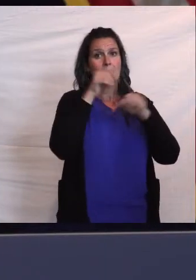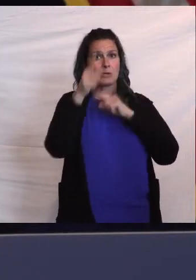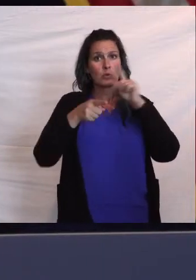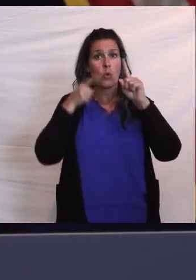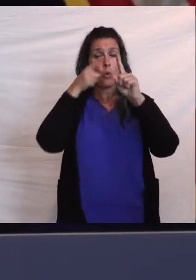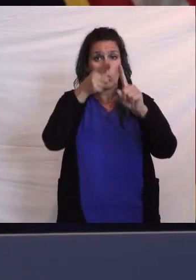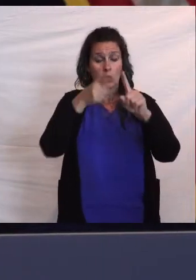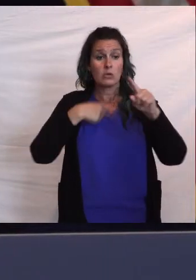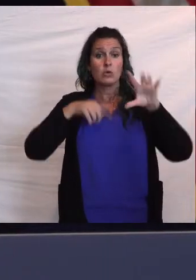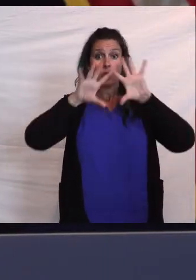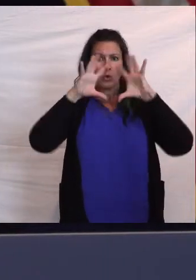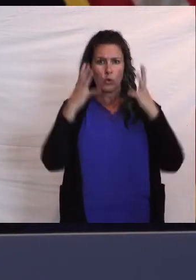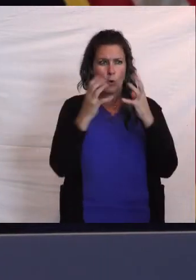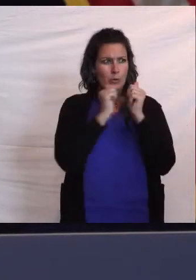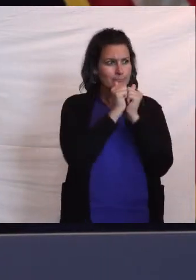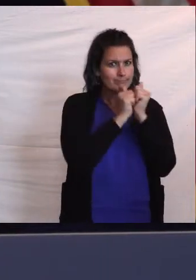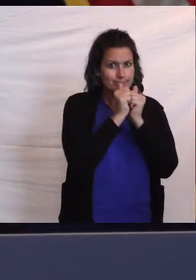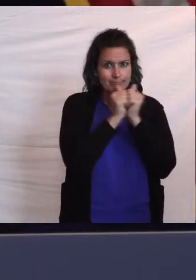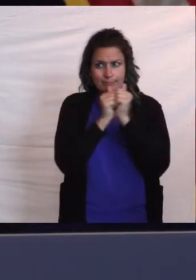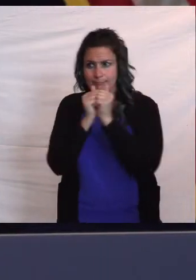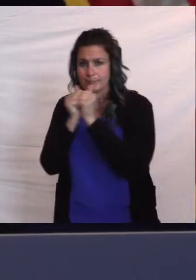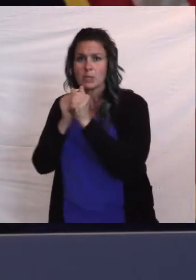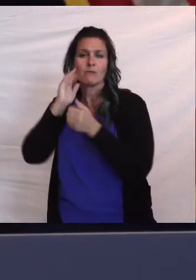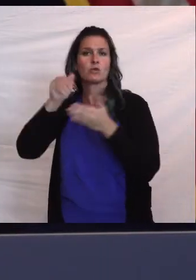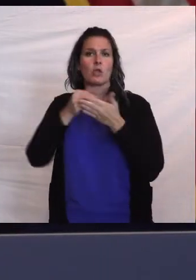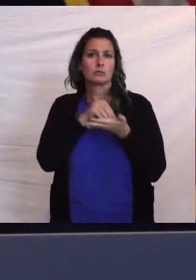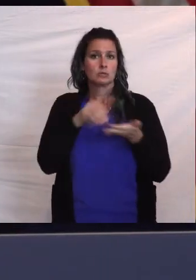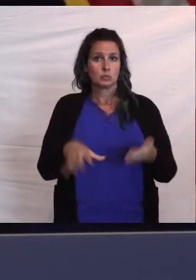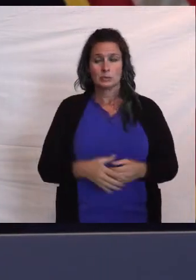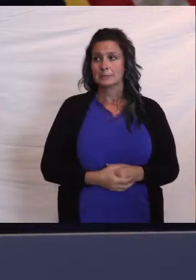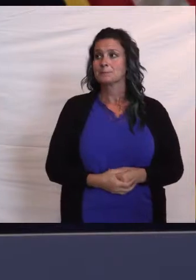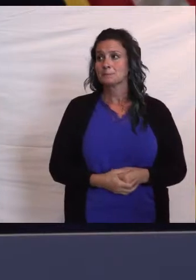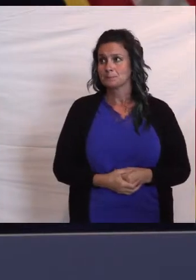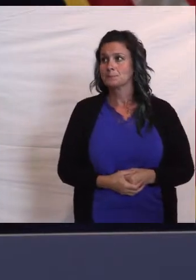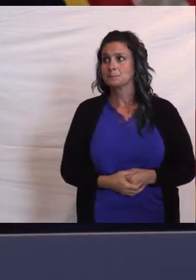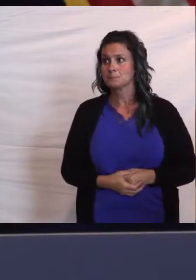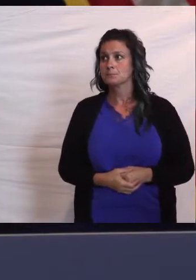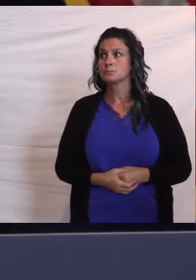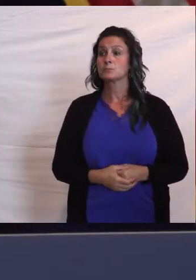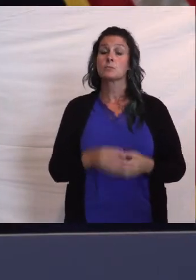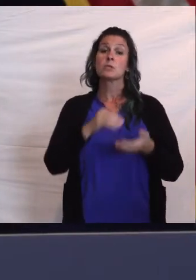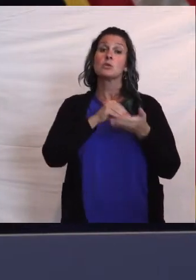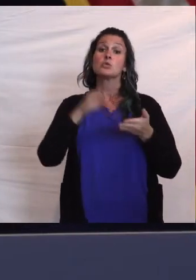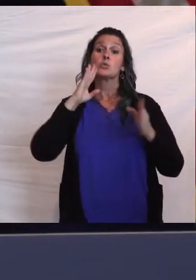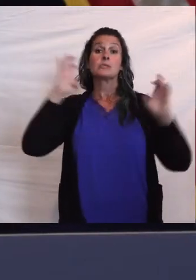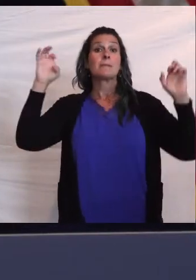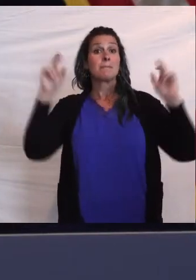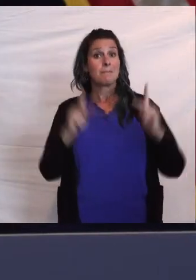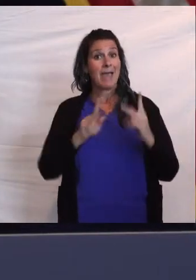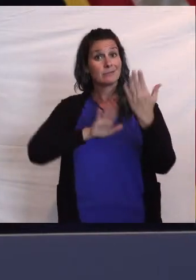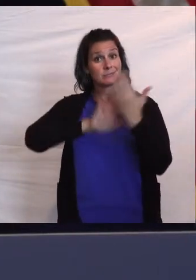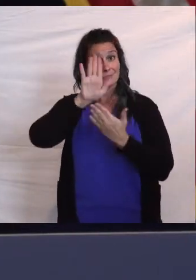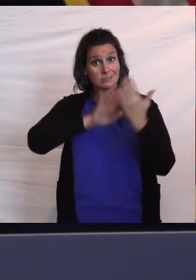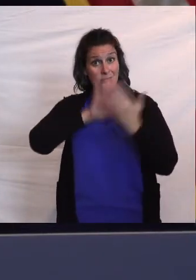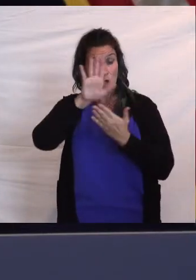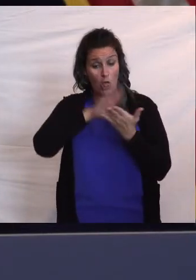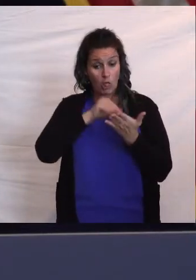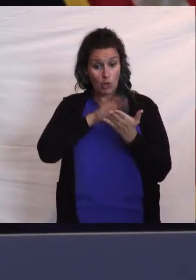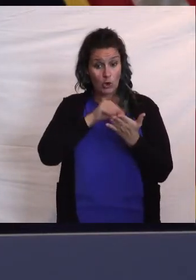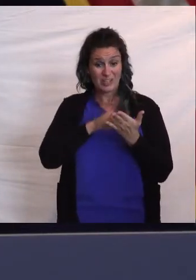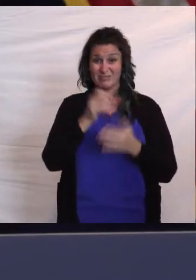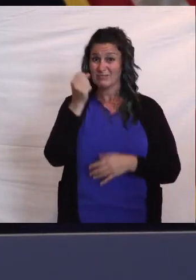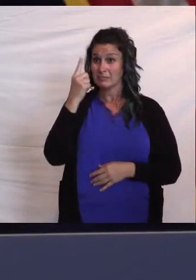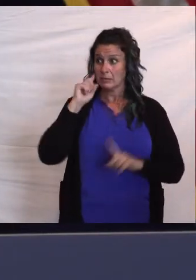promoting global competitiveness for all students. As students return to in-person learning after